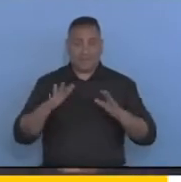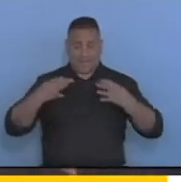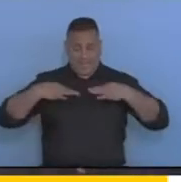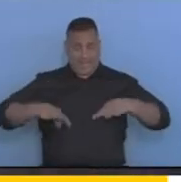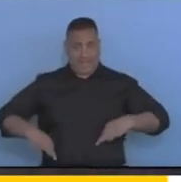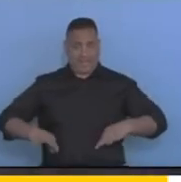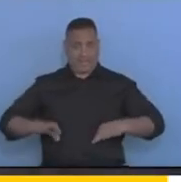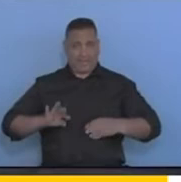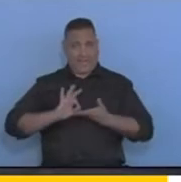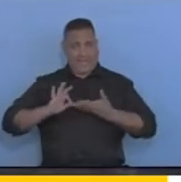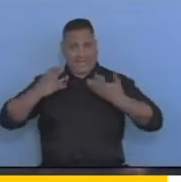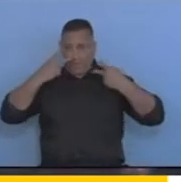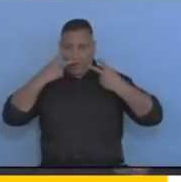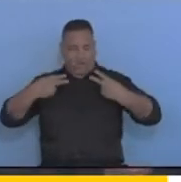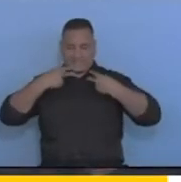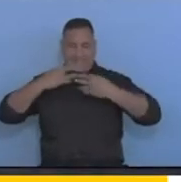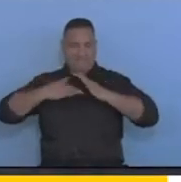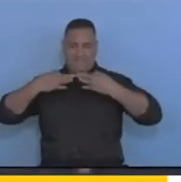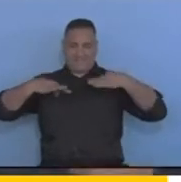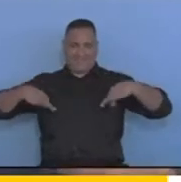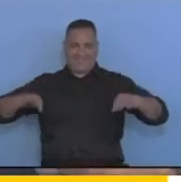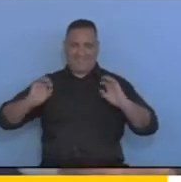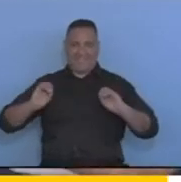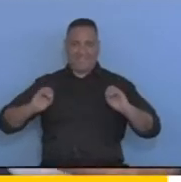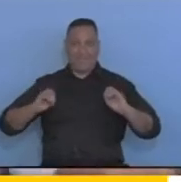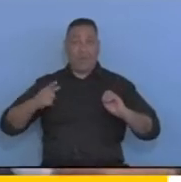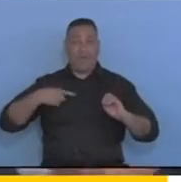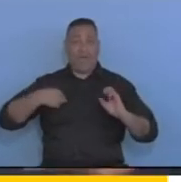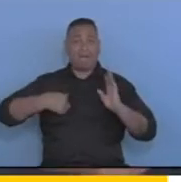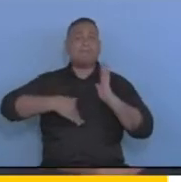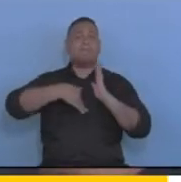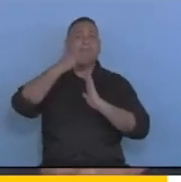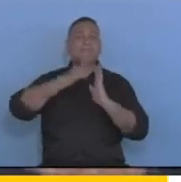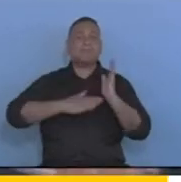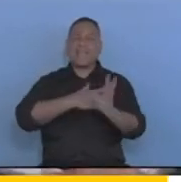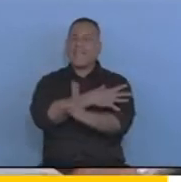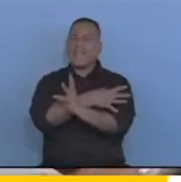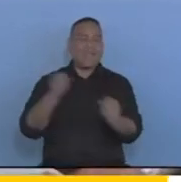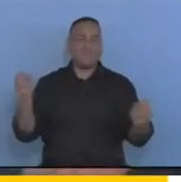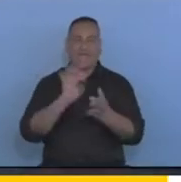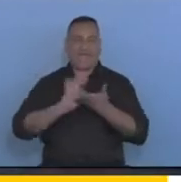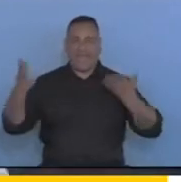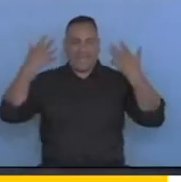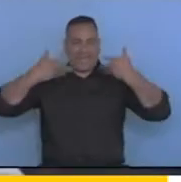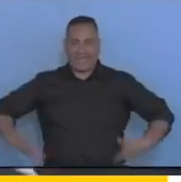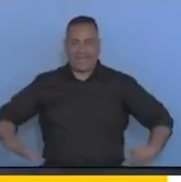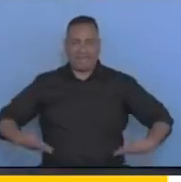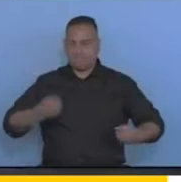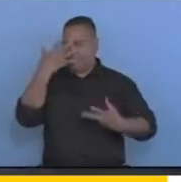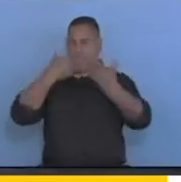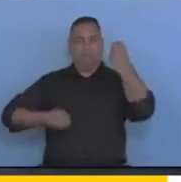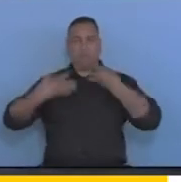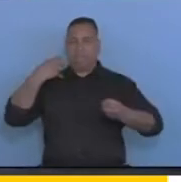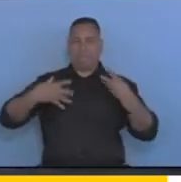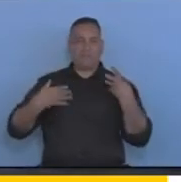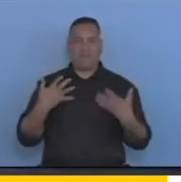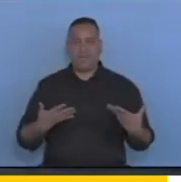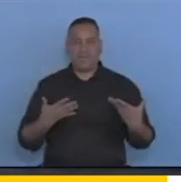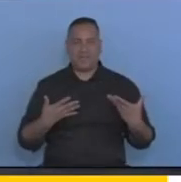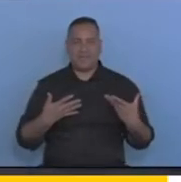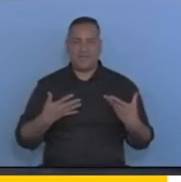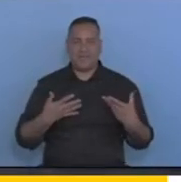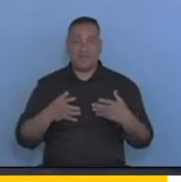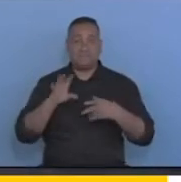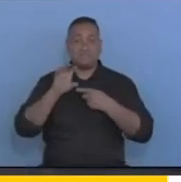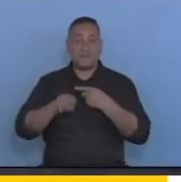it. Paint is never clean. That is a promise I can make you. And this is something that is discovered within